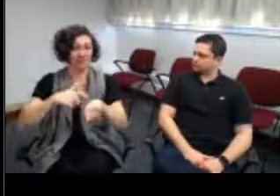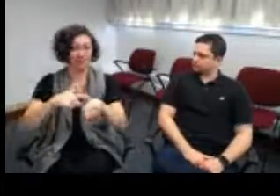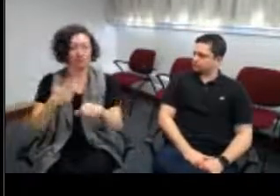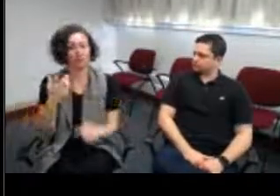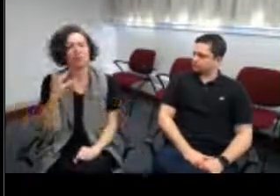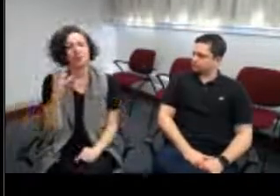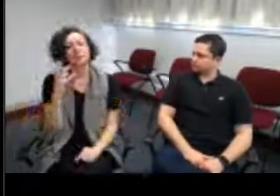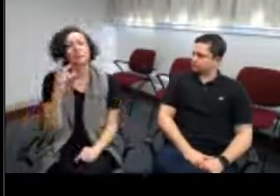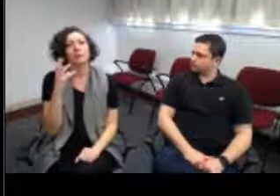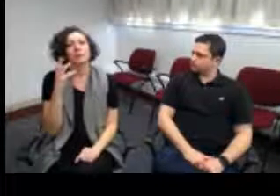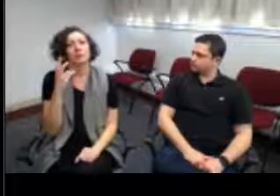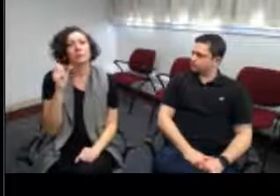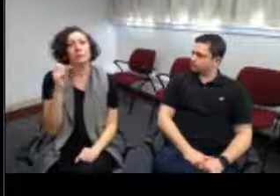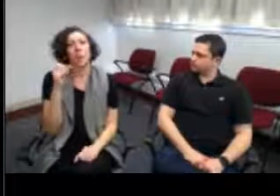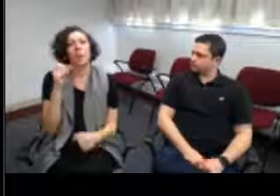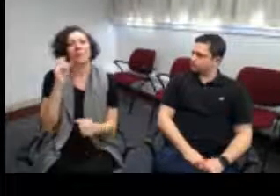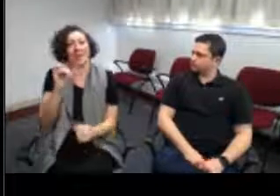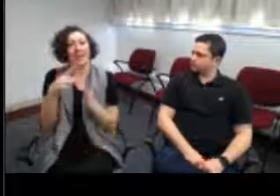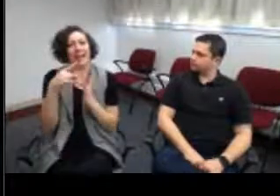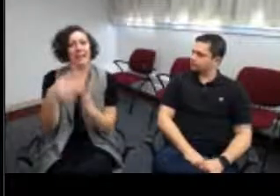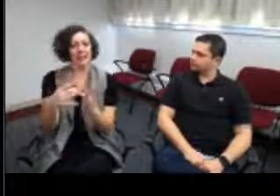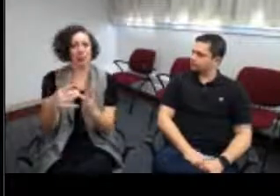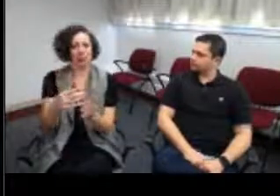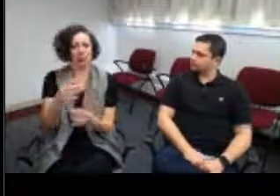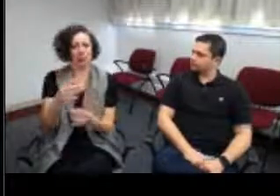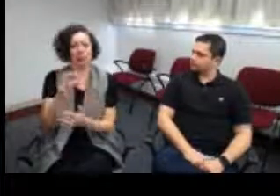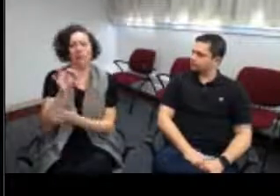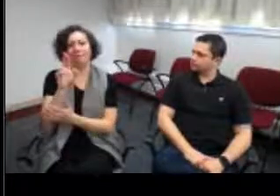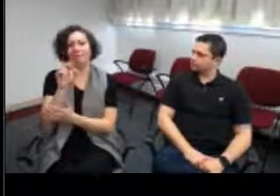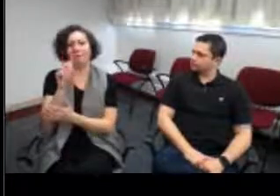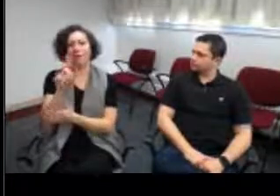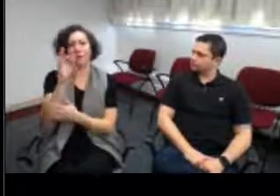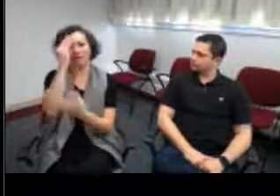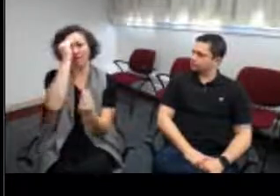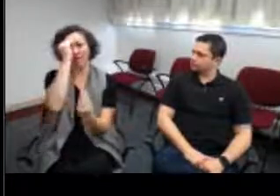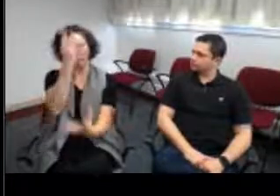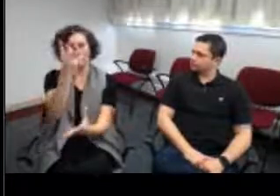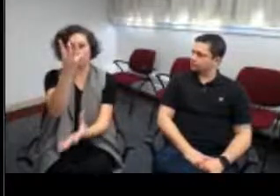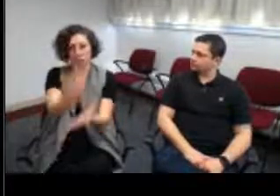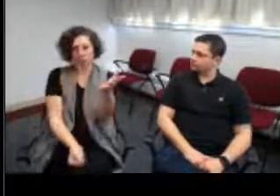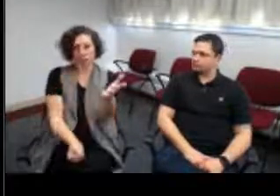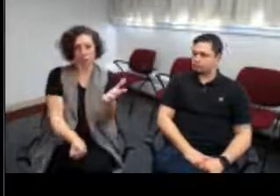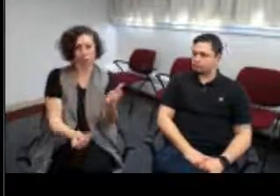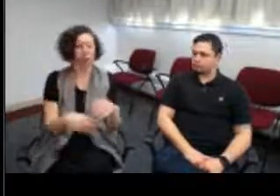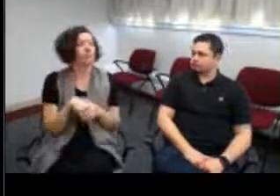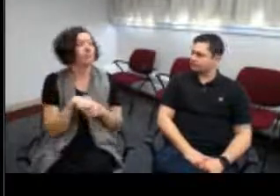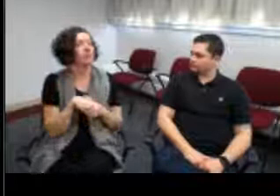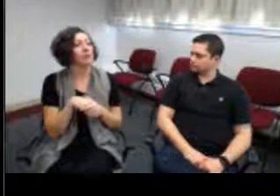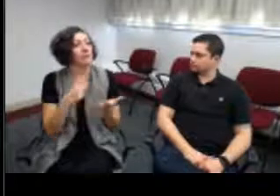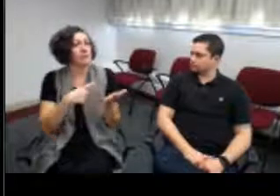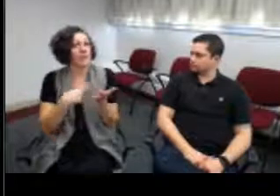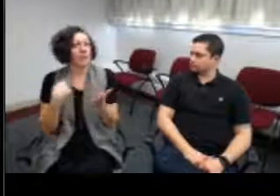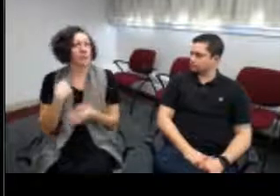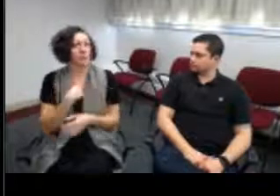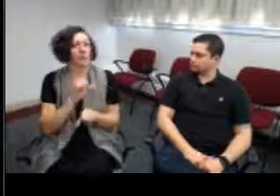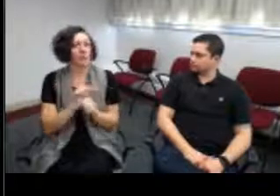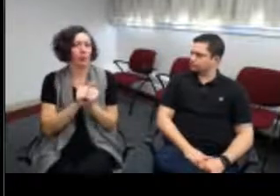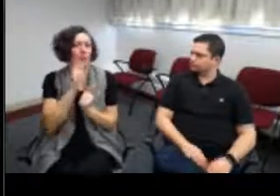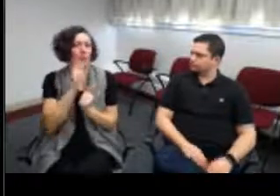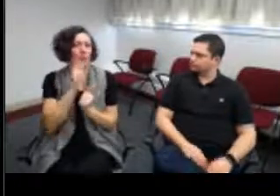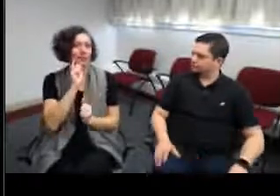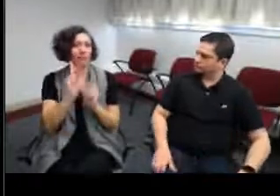of linguistic content to access. So that limits their fund of